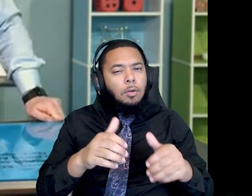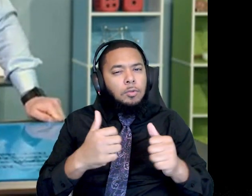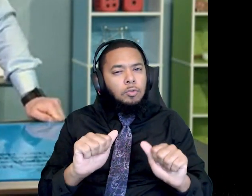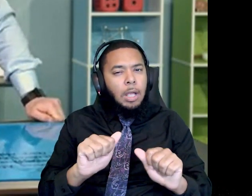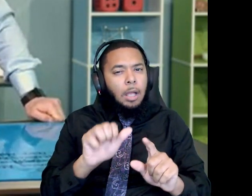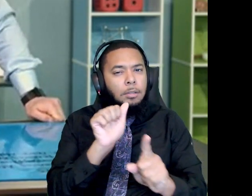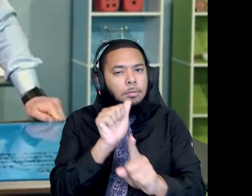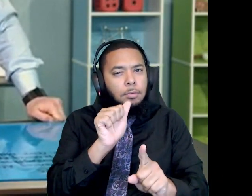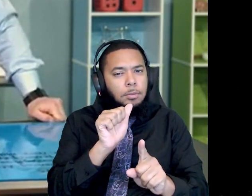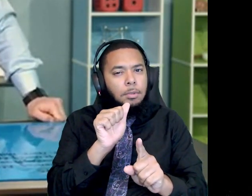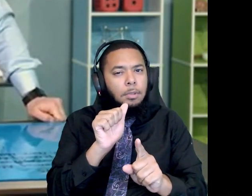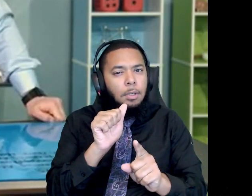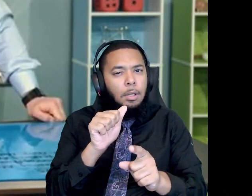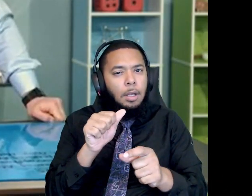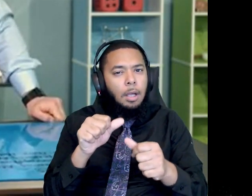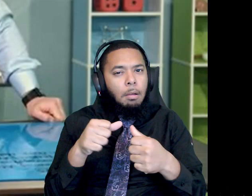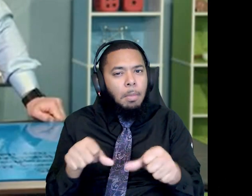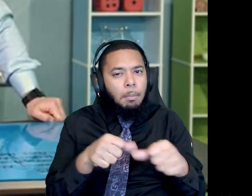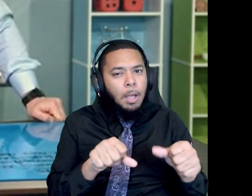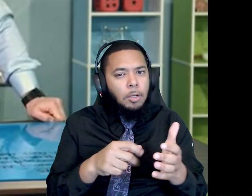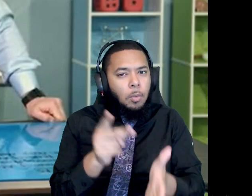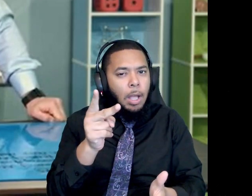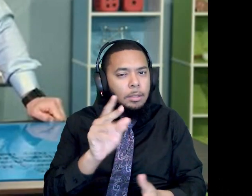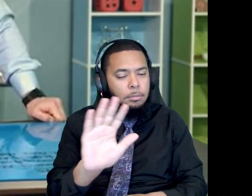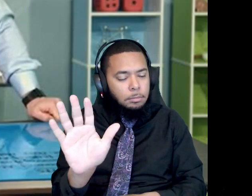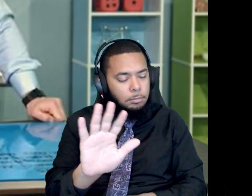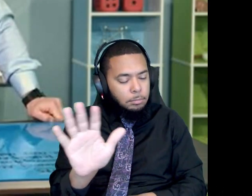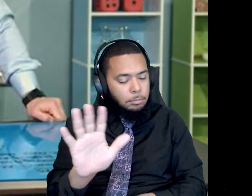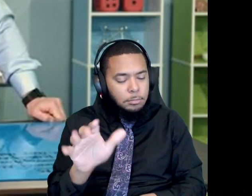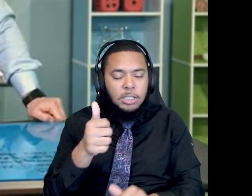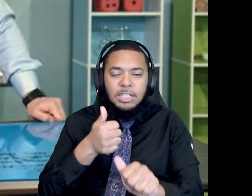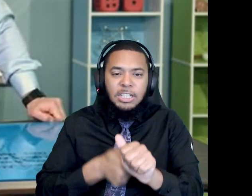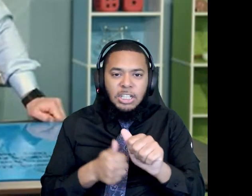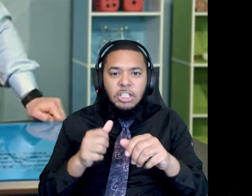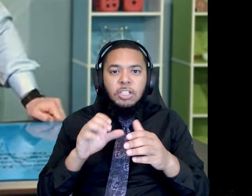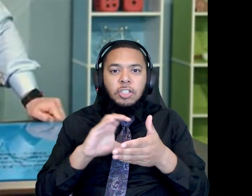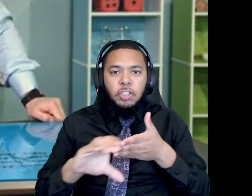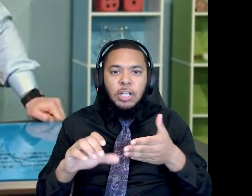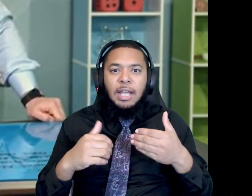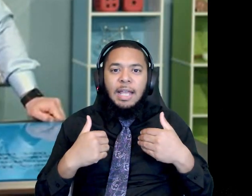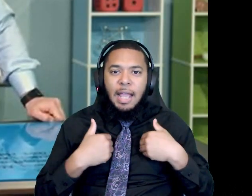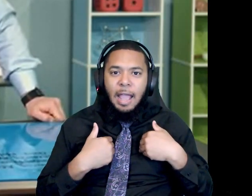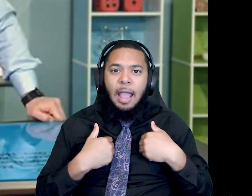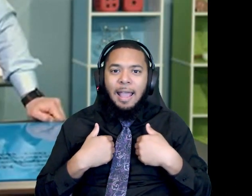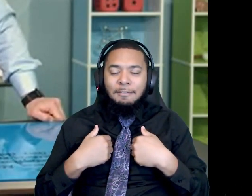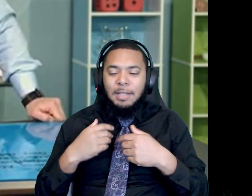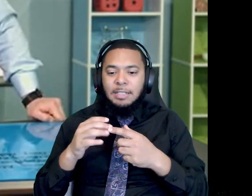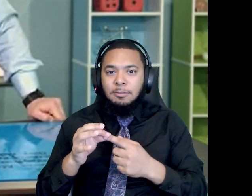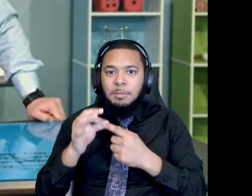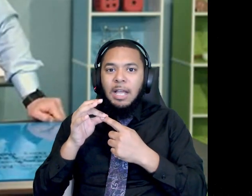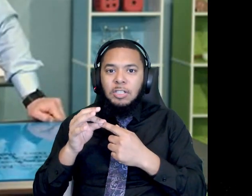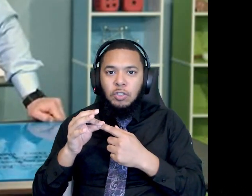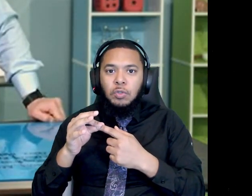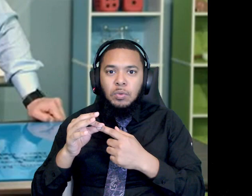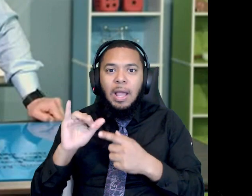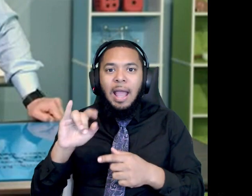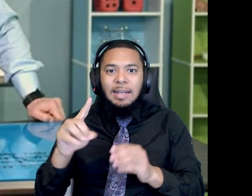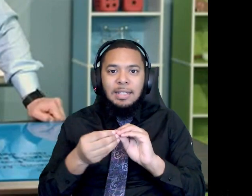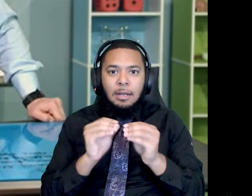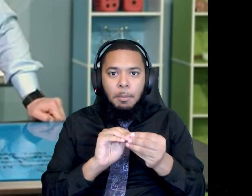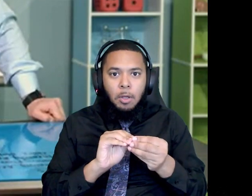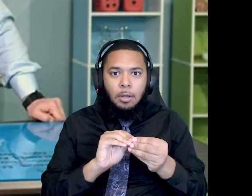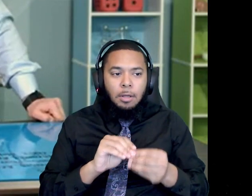because each check has a unique identification number. So if you're like, oh, 4211, wouldn't it be better if it were